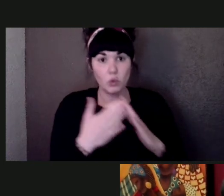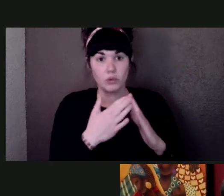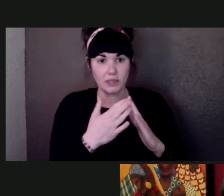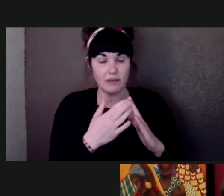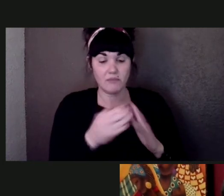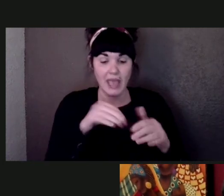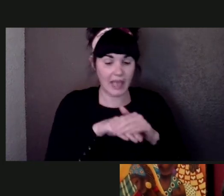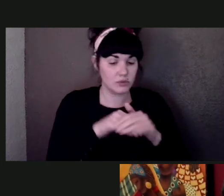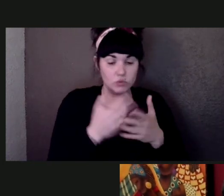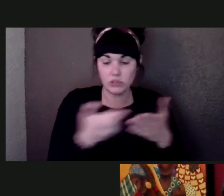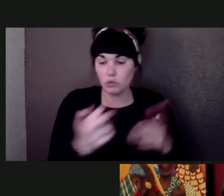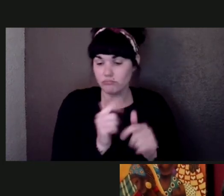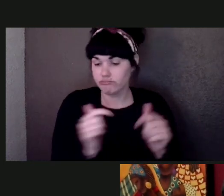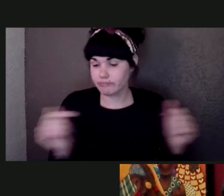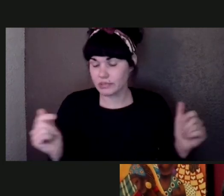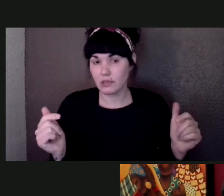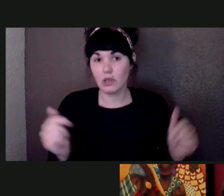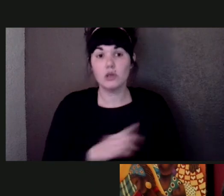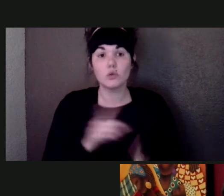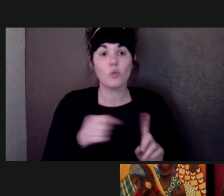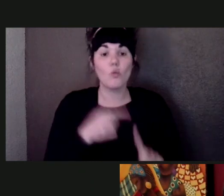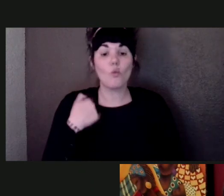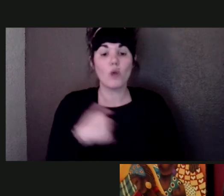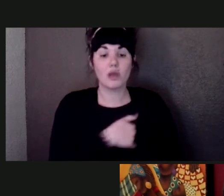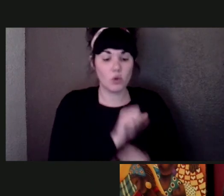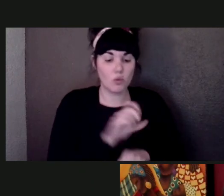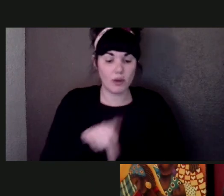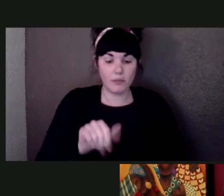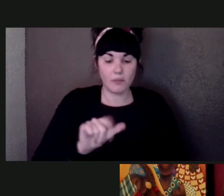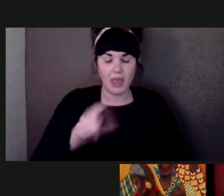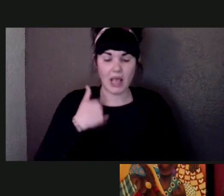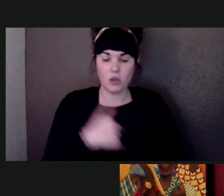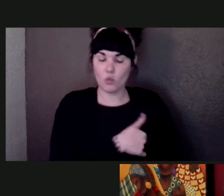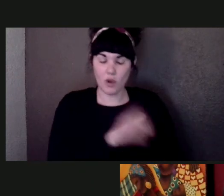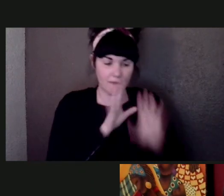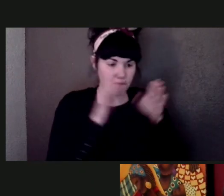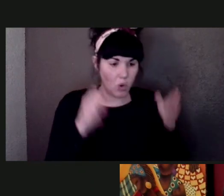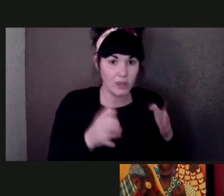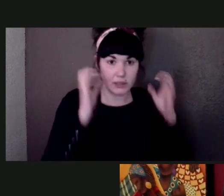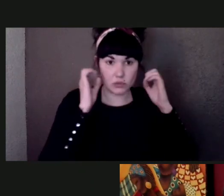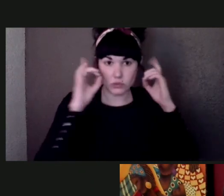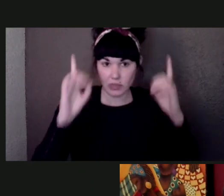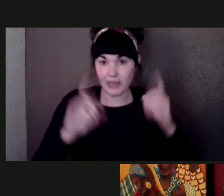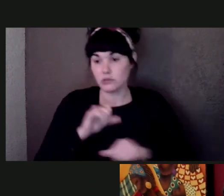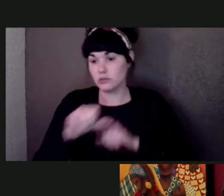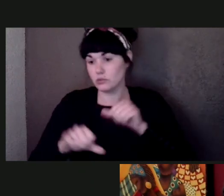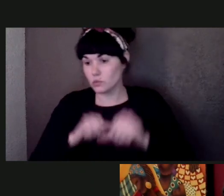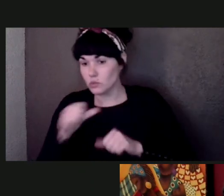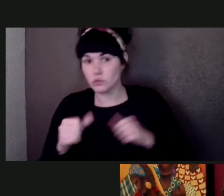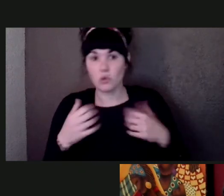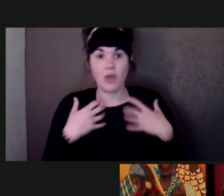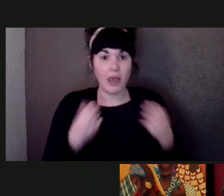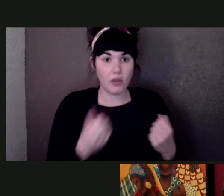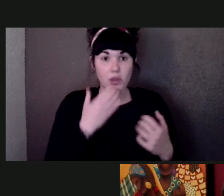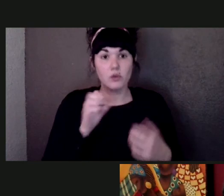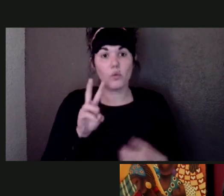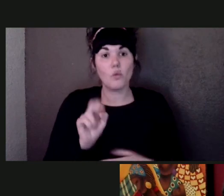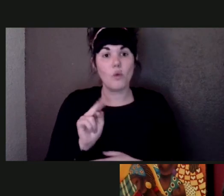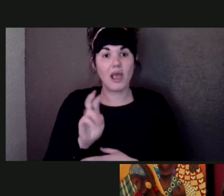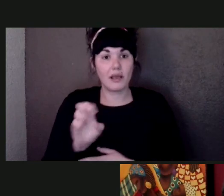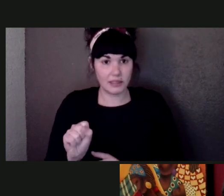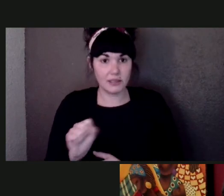we're addressing, uh, socioeconomic needs, education needs, and health and wellness needs, um, because we're able to do what we do best.